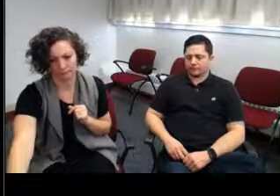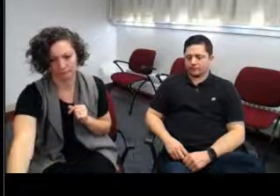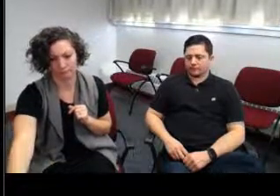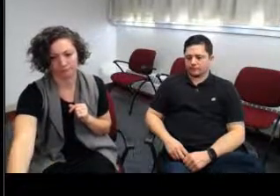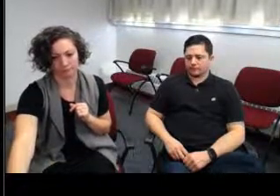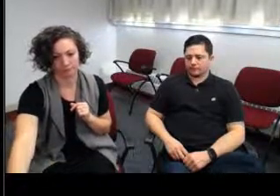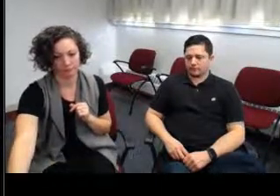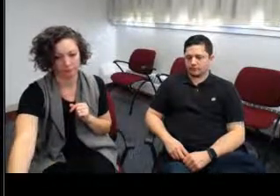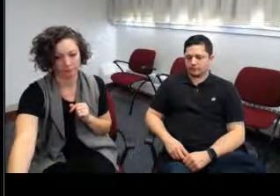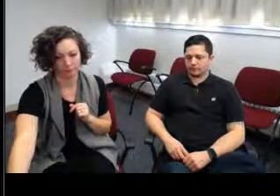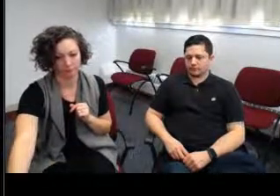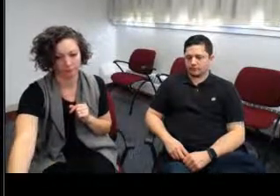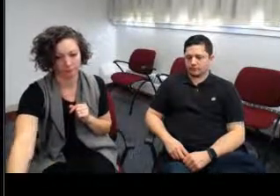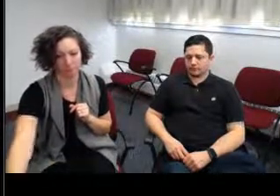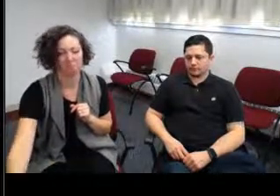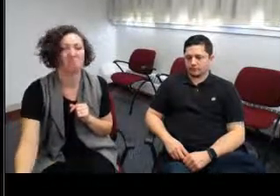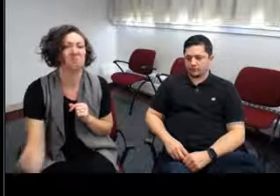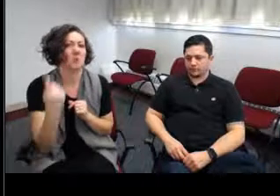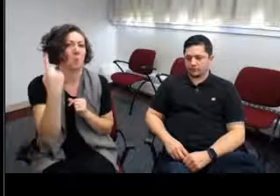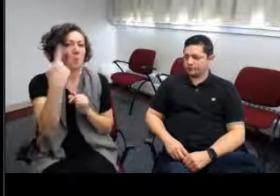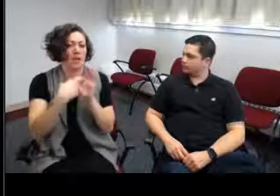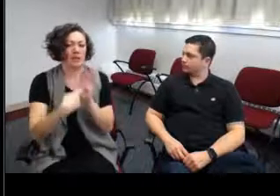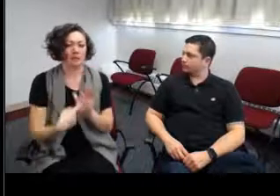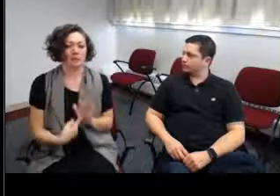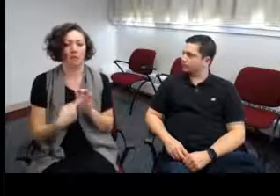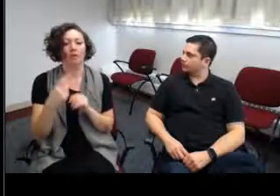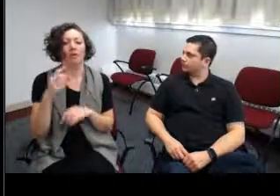the abstract concept.